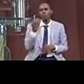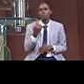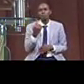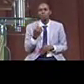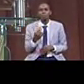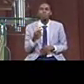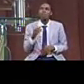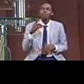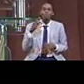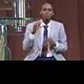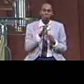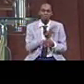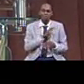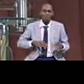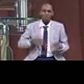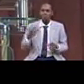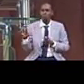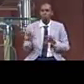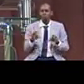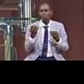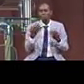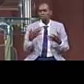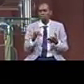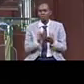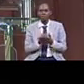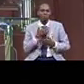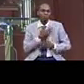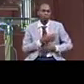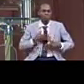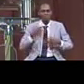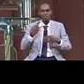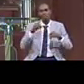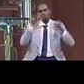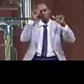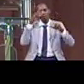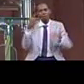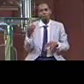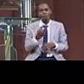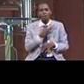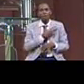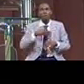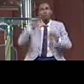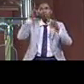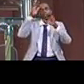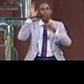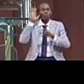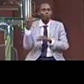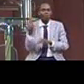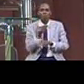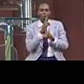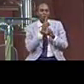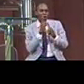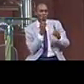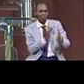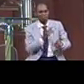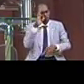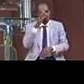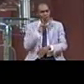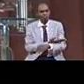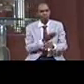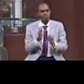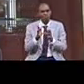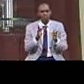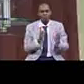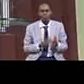did the thing that pleased the Father. And the Father also will always respond to him in a pleasing way. And so